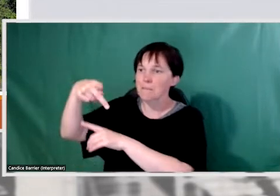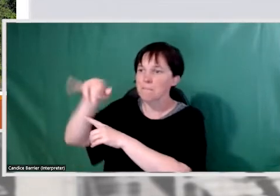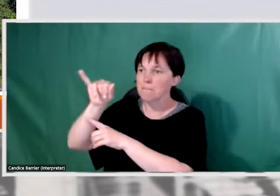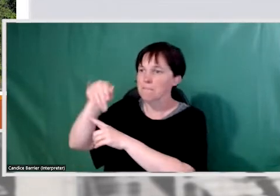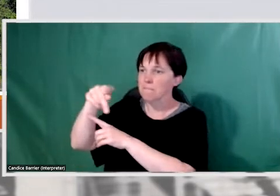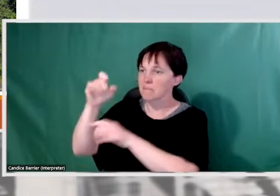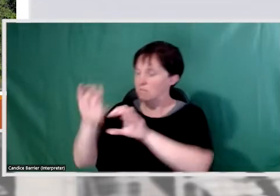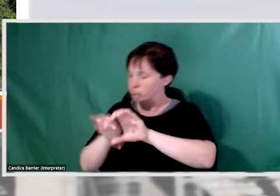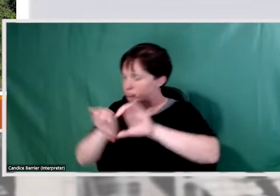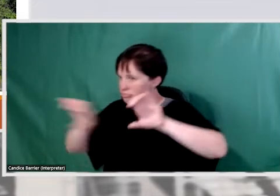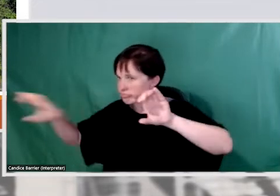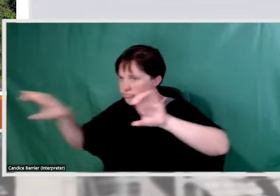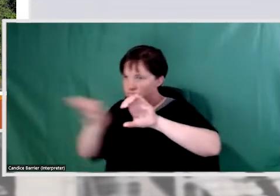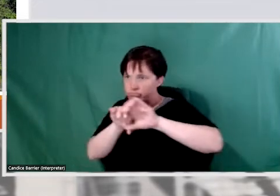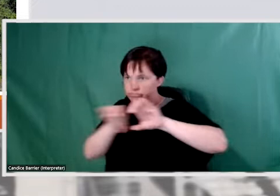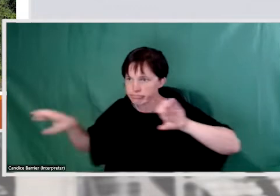the